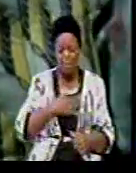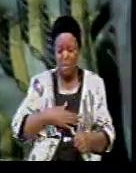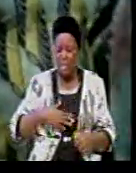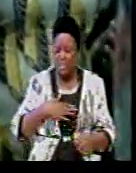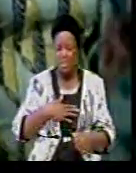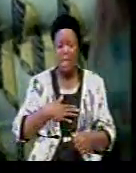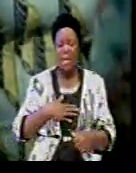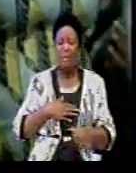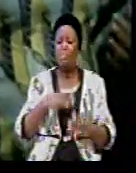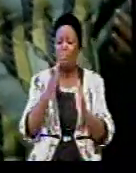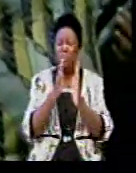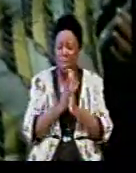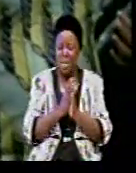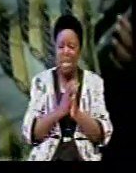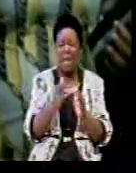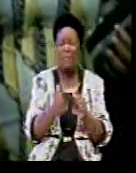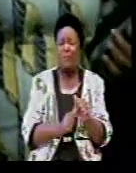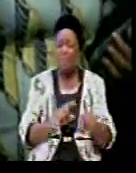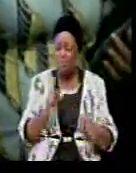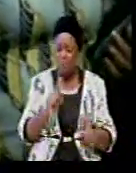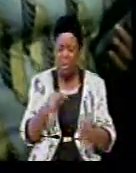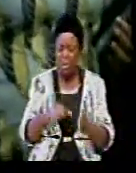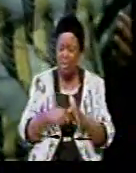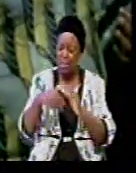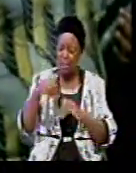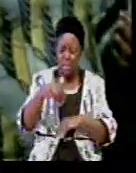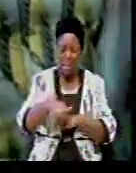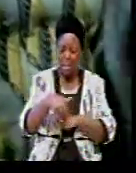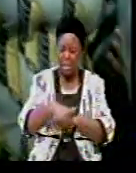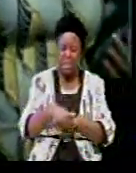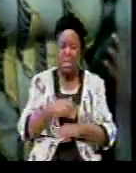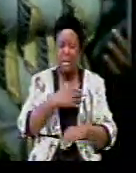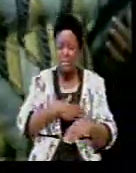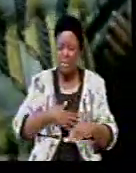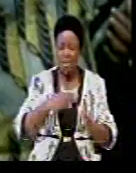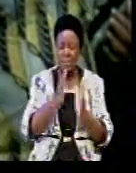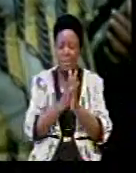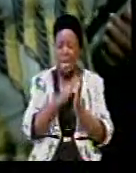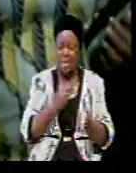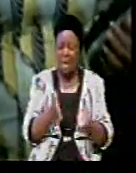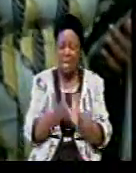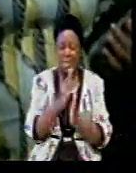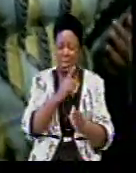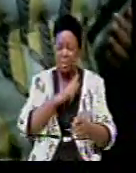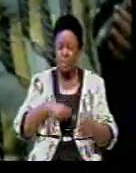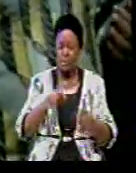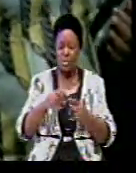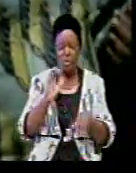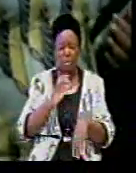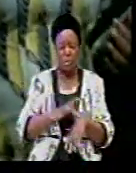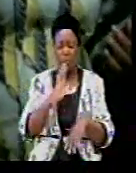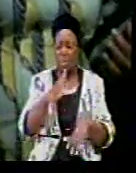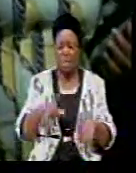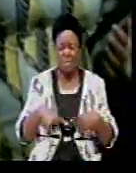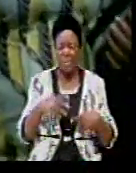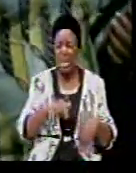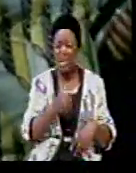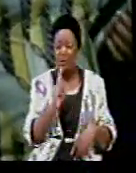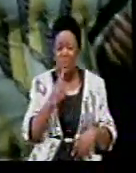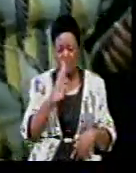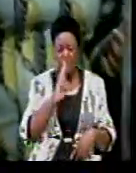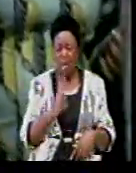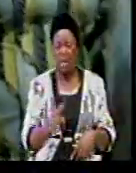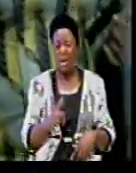In all the states, in Northeast, Northwest, South, South, Middle